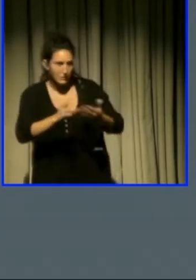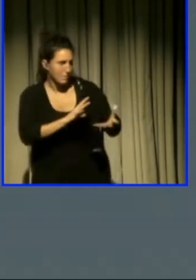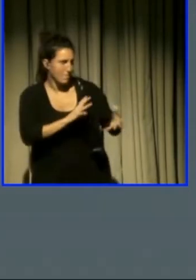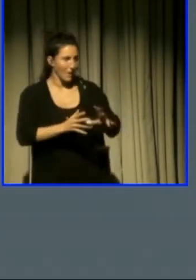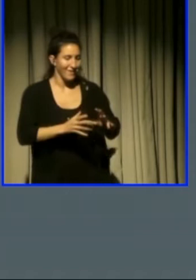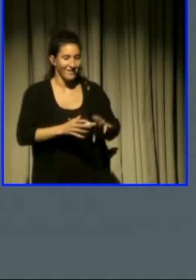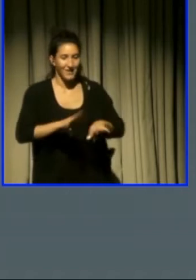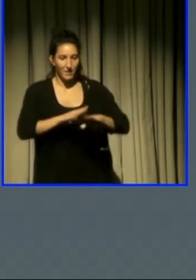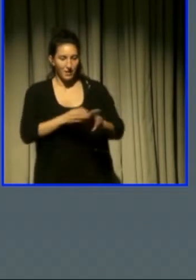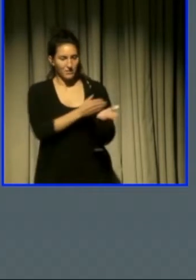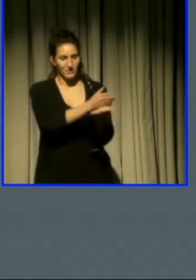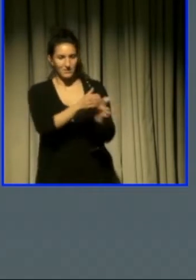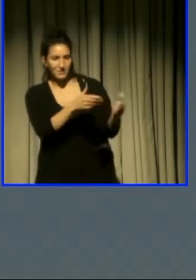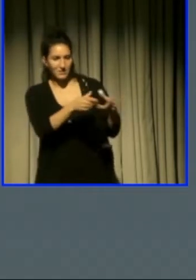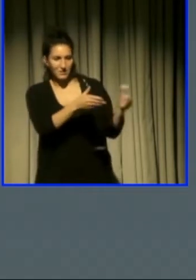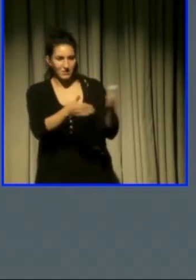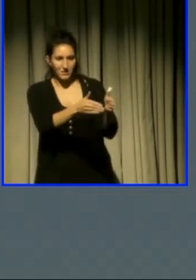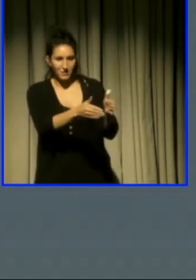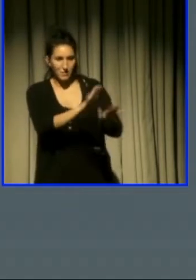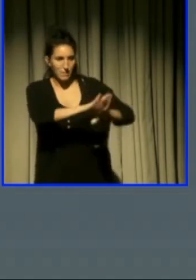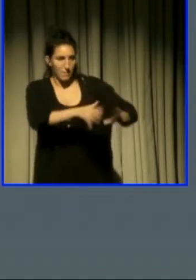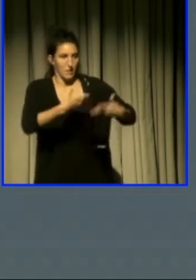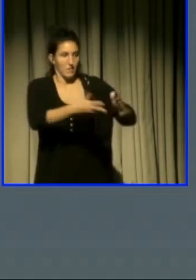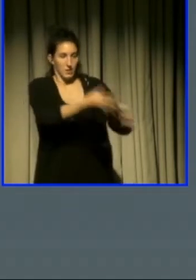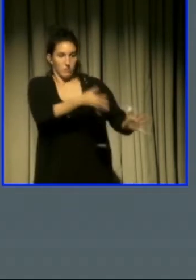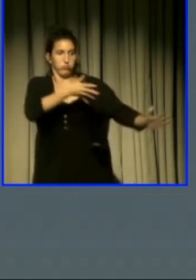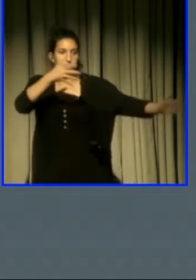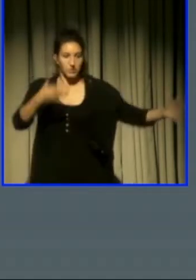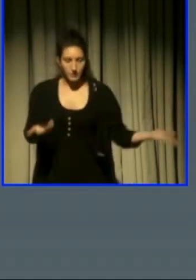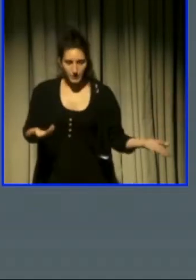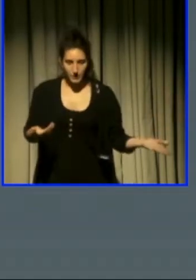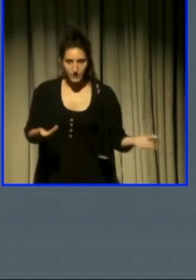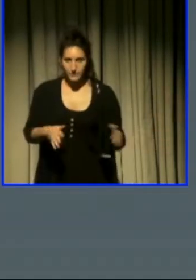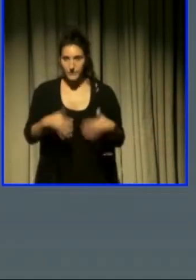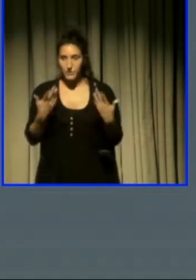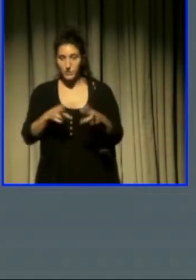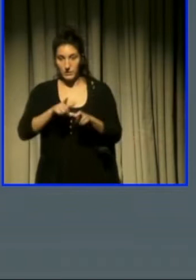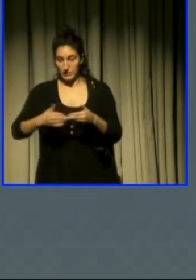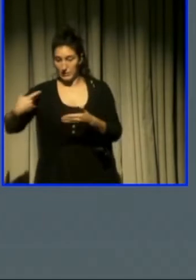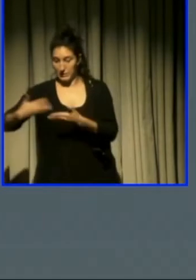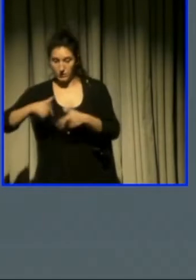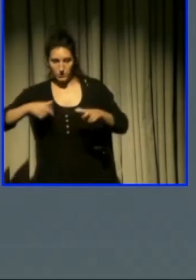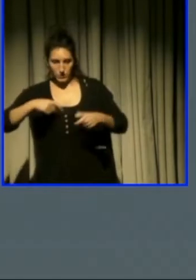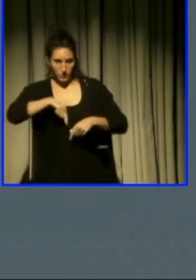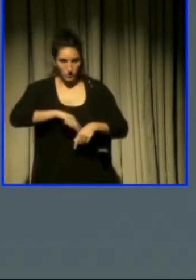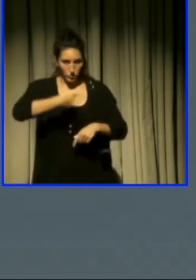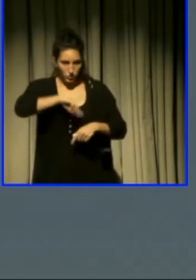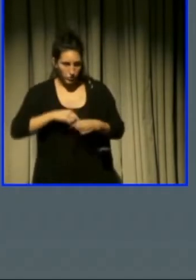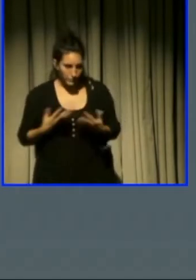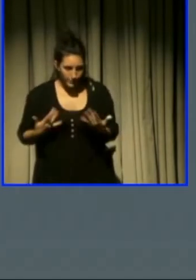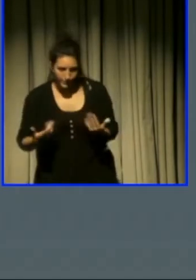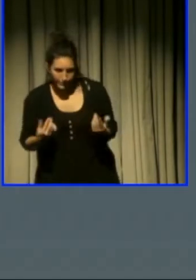ever before. So it's really keeping us, trend forecaster, on our toes. And the digital space has been at